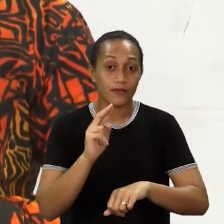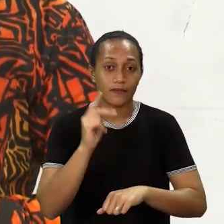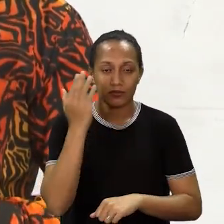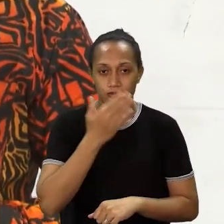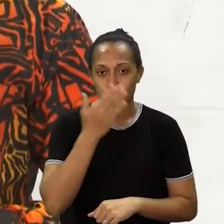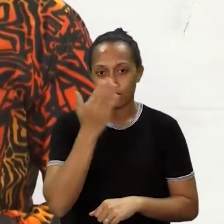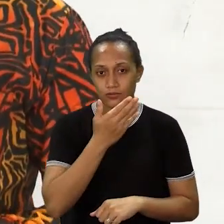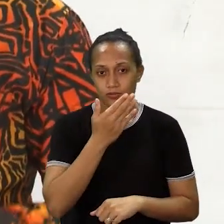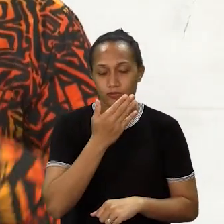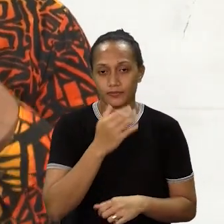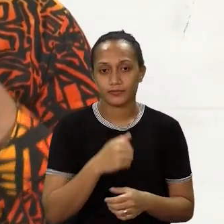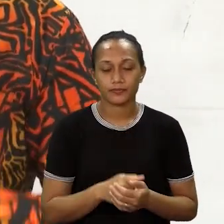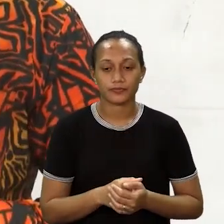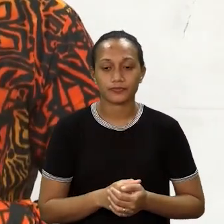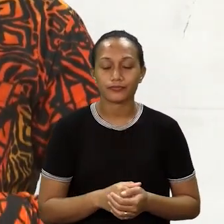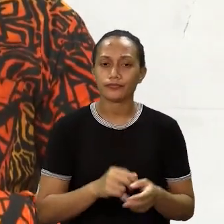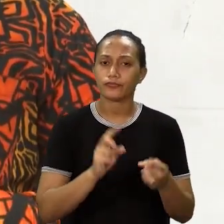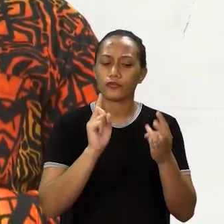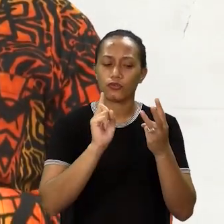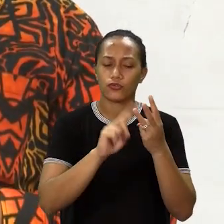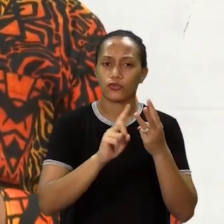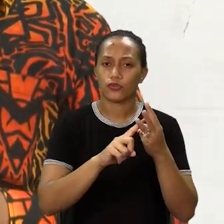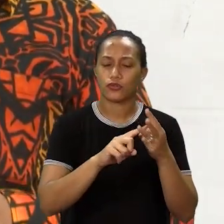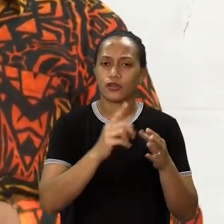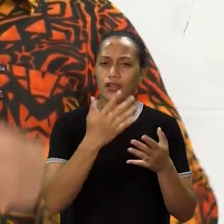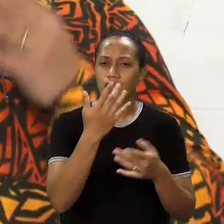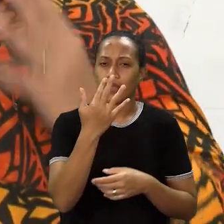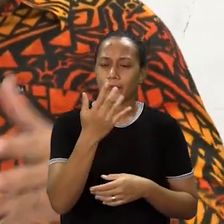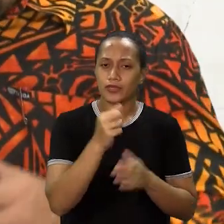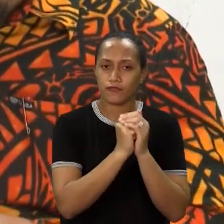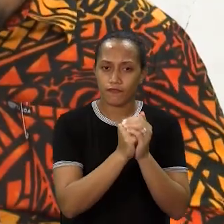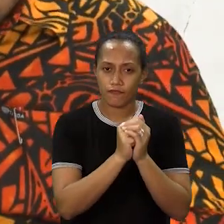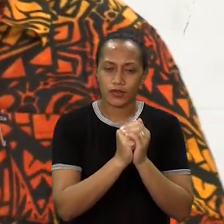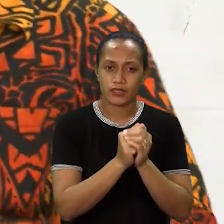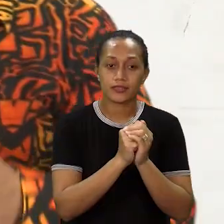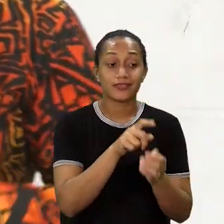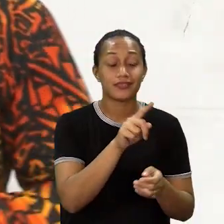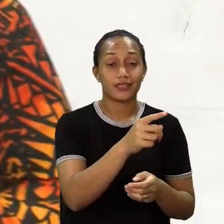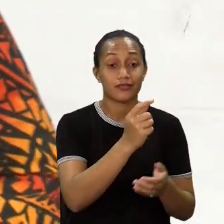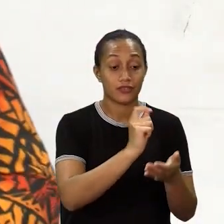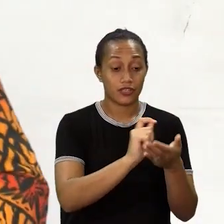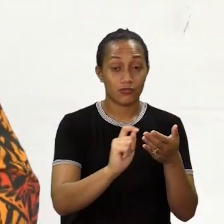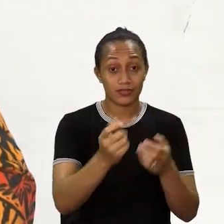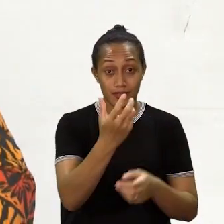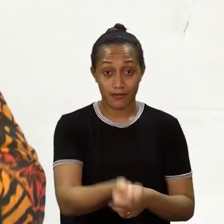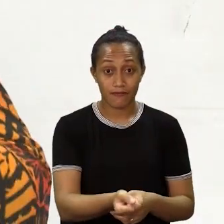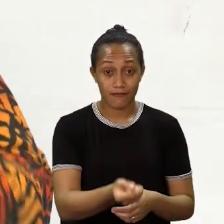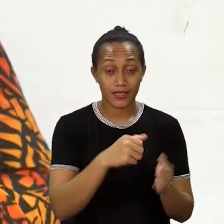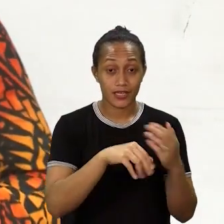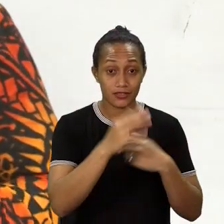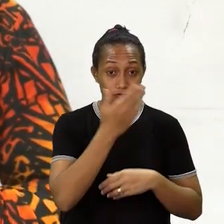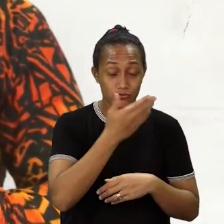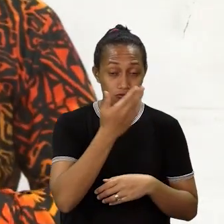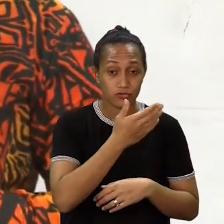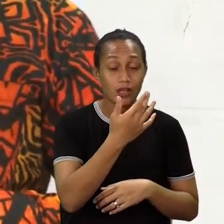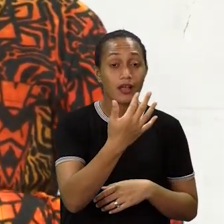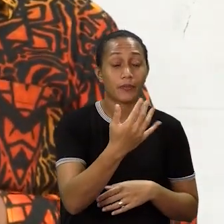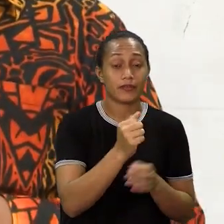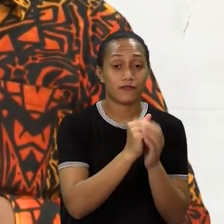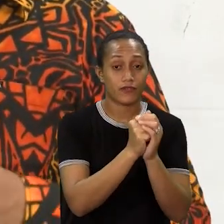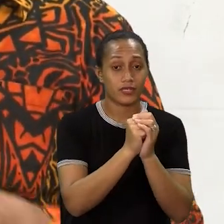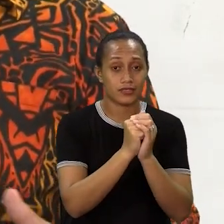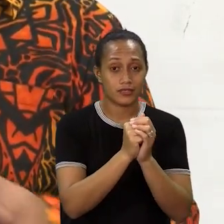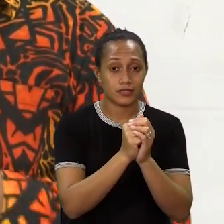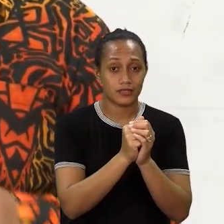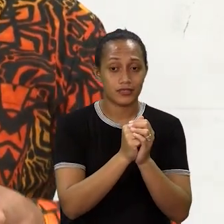the writer is going to be late for the bus. And the third question is, how many friends does the writer have in